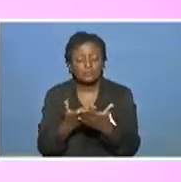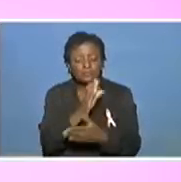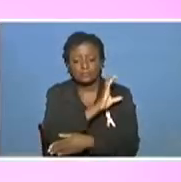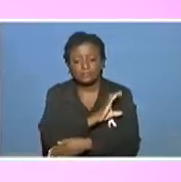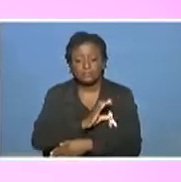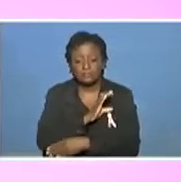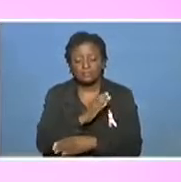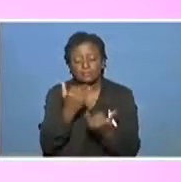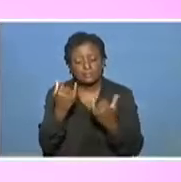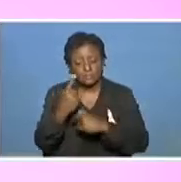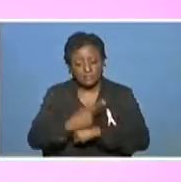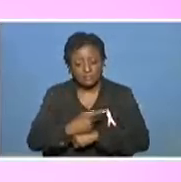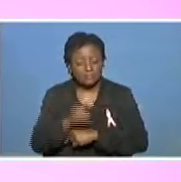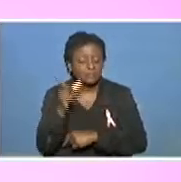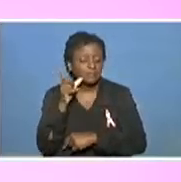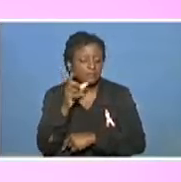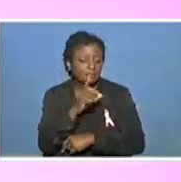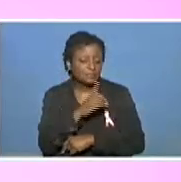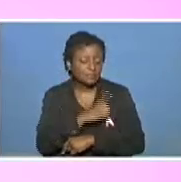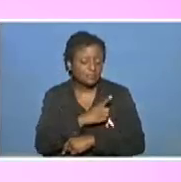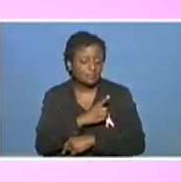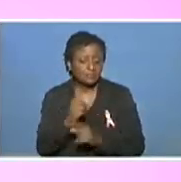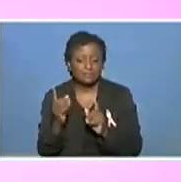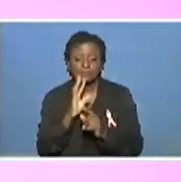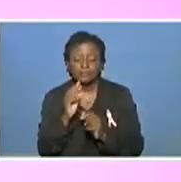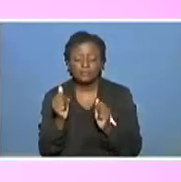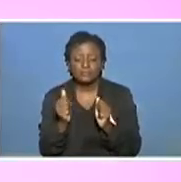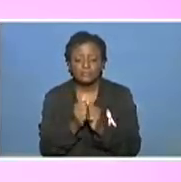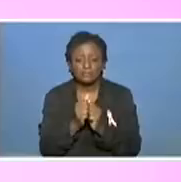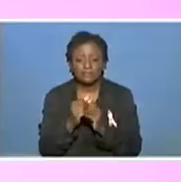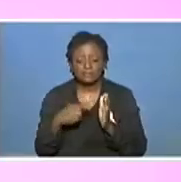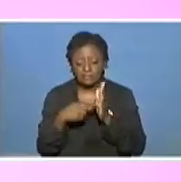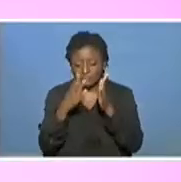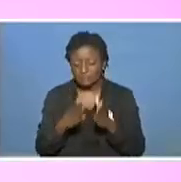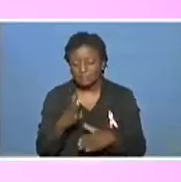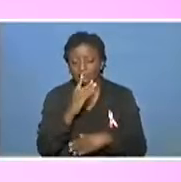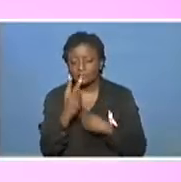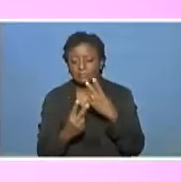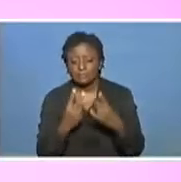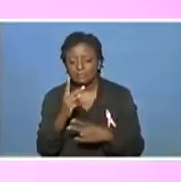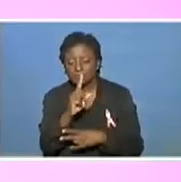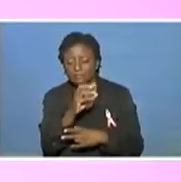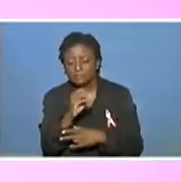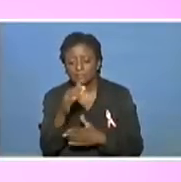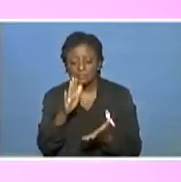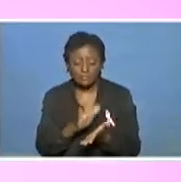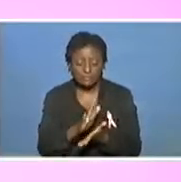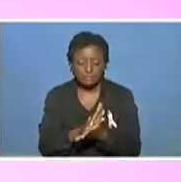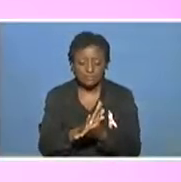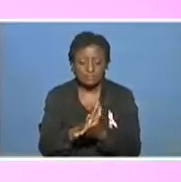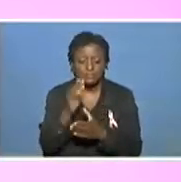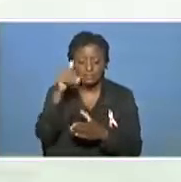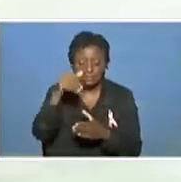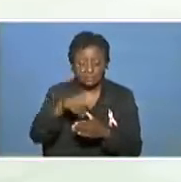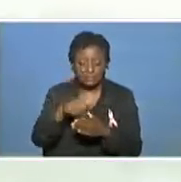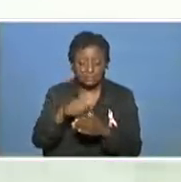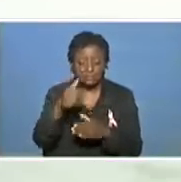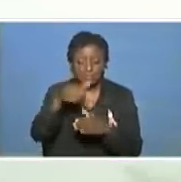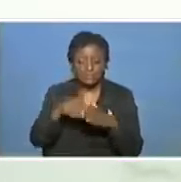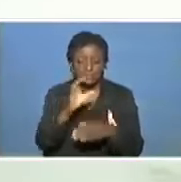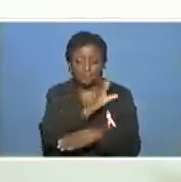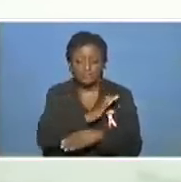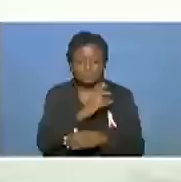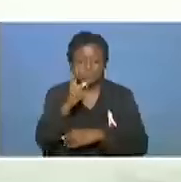LaDawn Davis not only caught up with representatives, but visited one of the schools participating in Character Day.